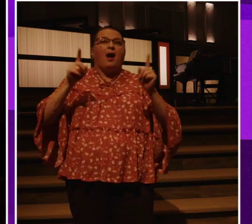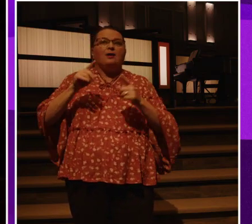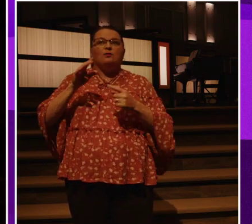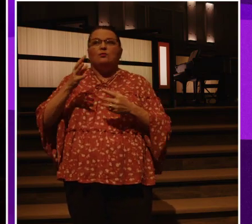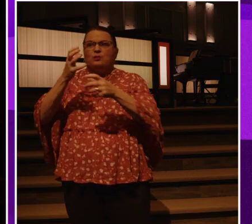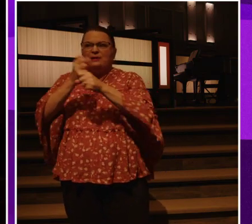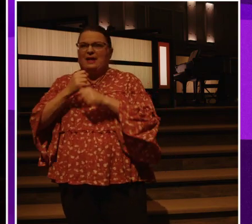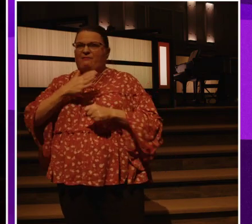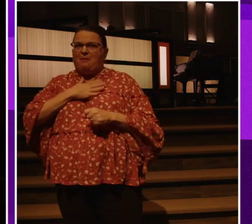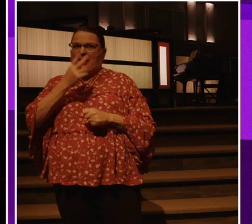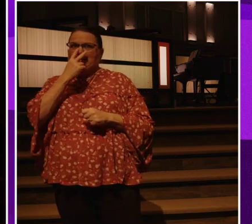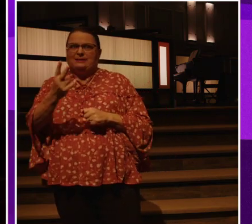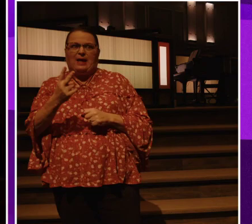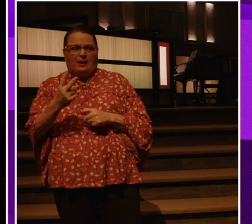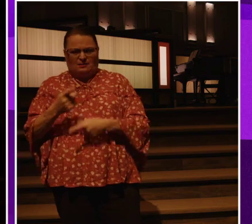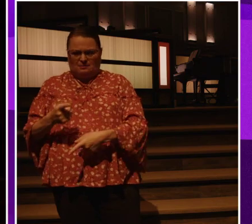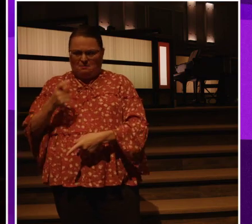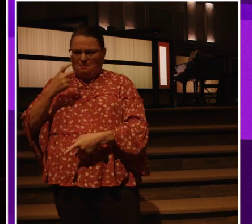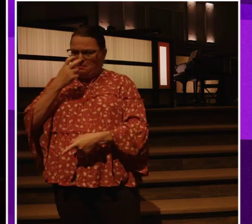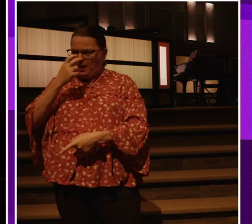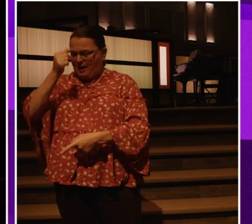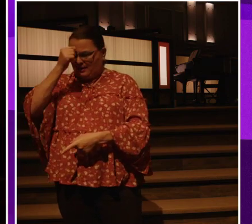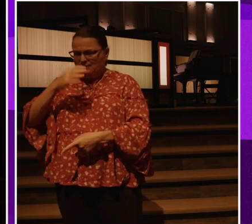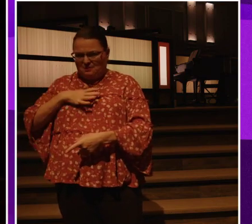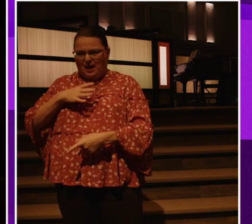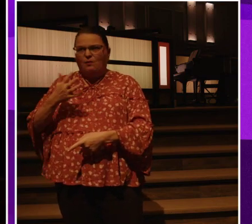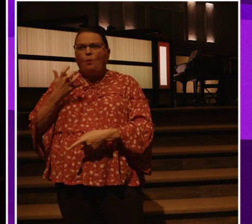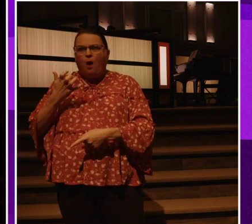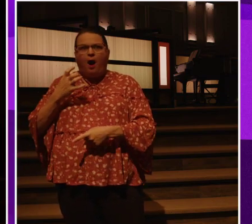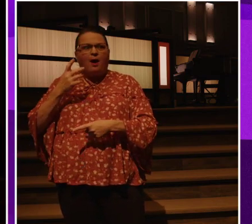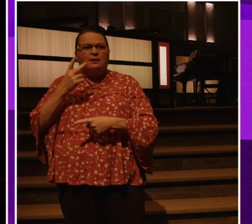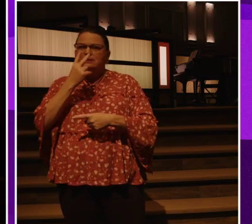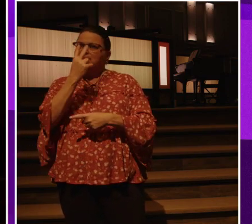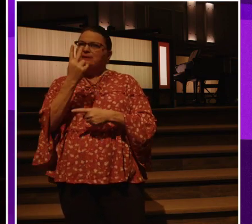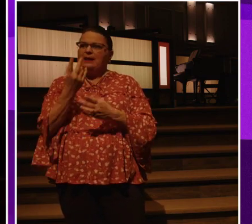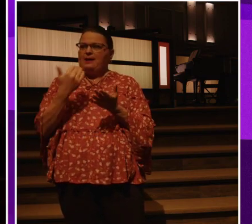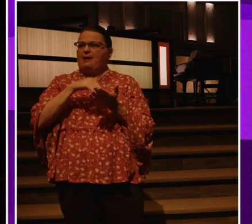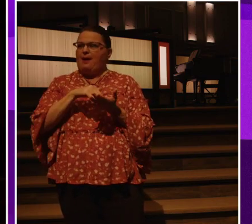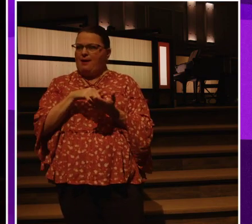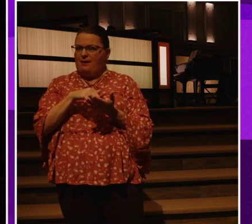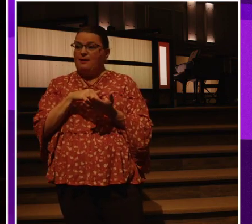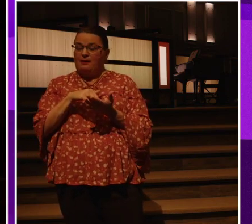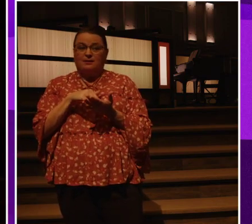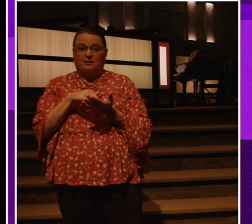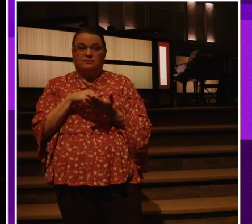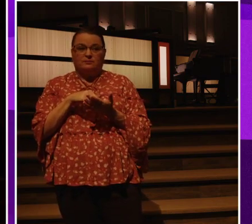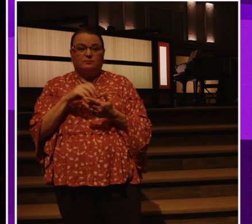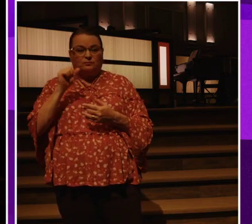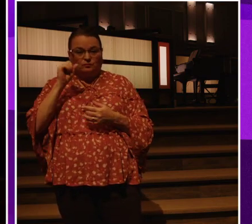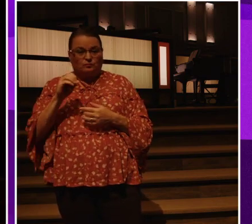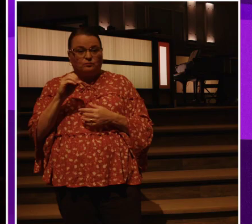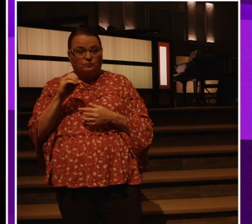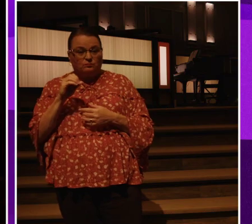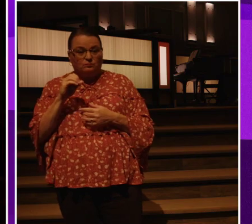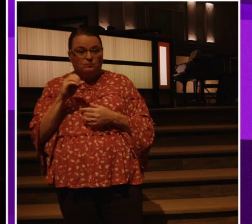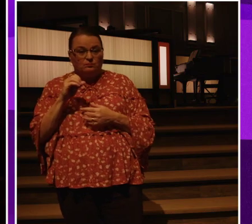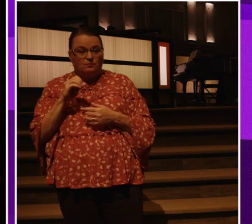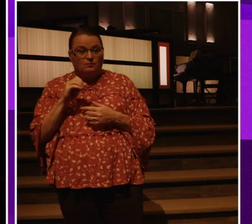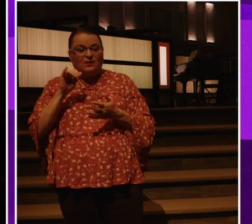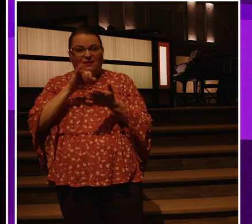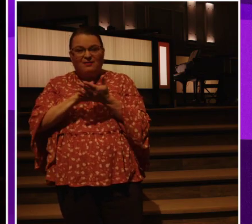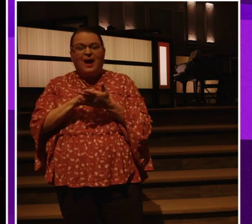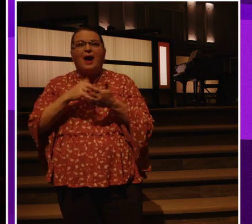a blind man need but sight restored? And so he said, "That I might